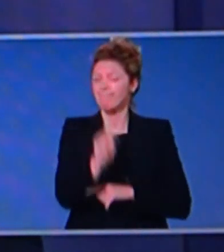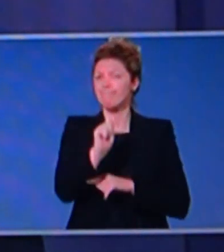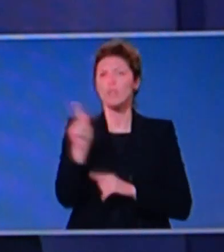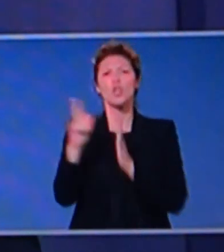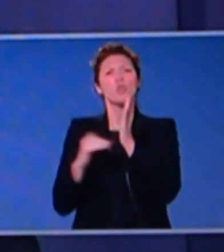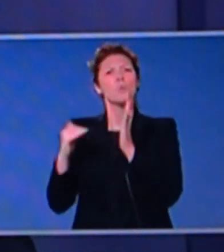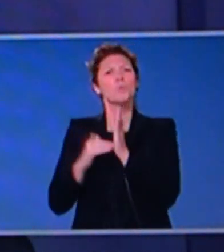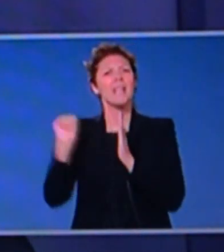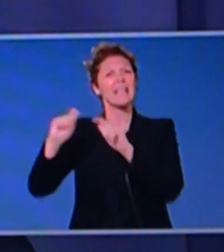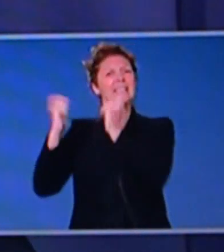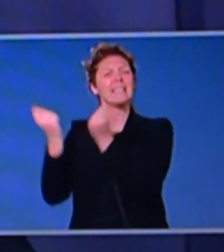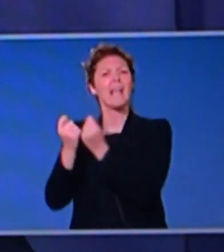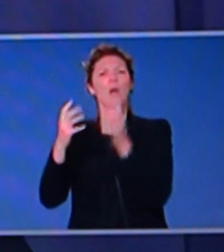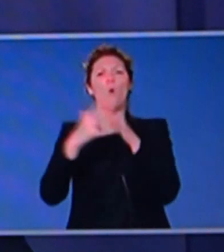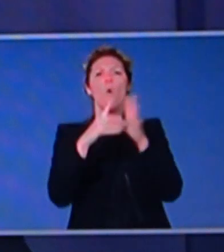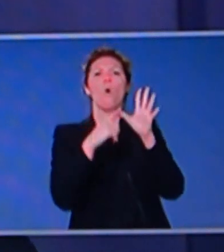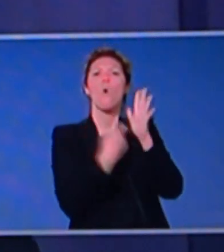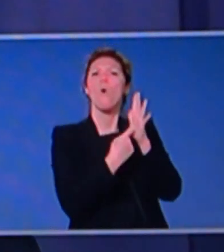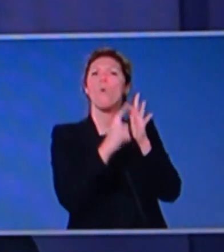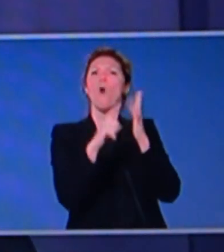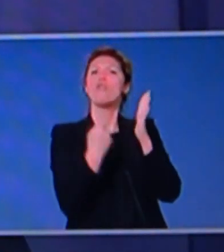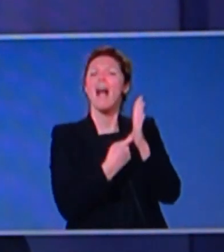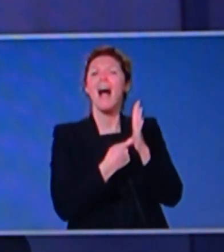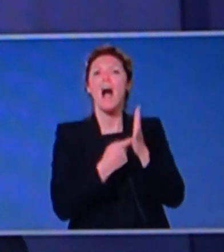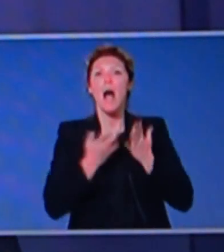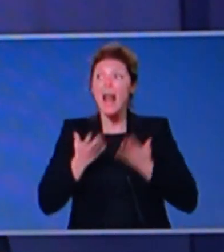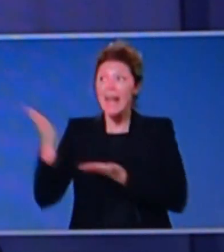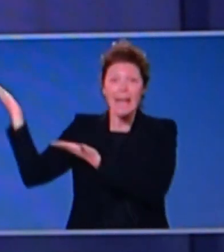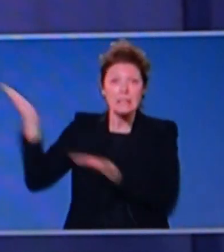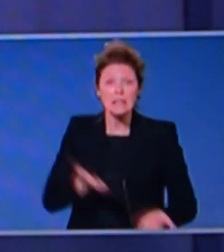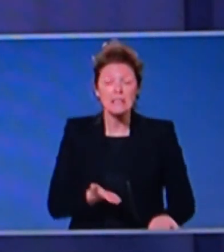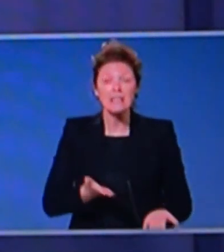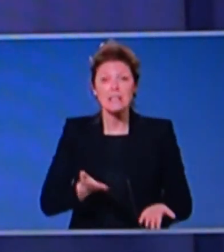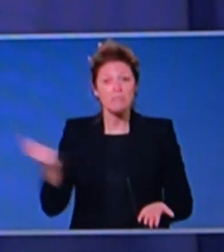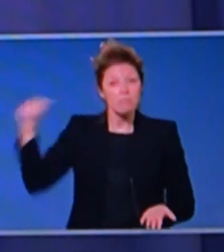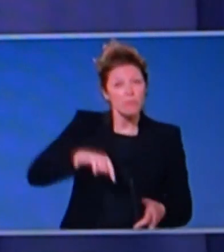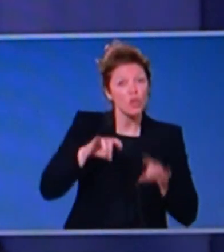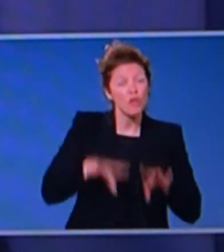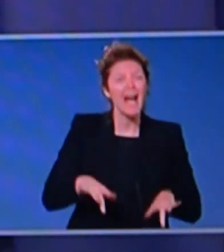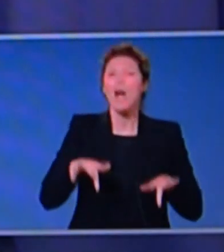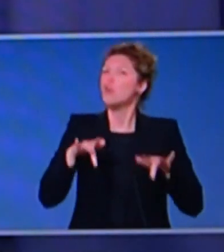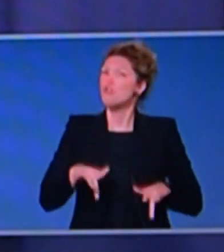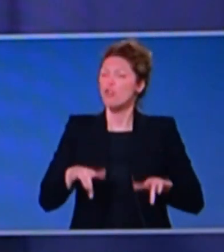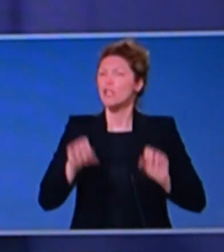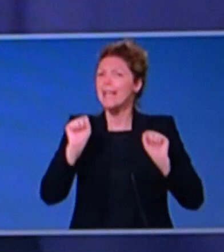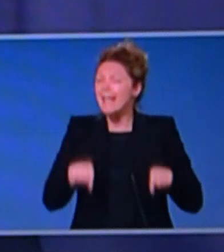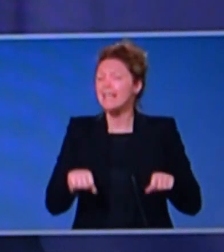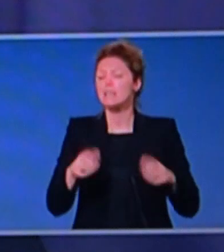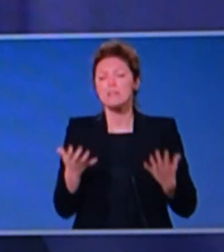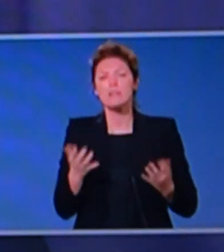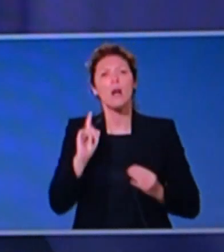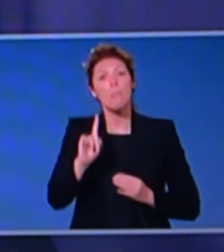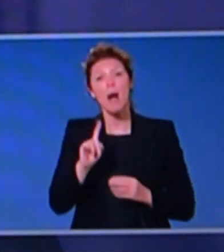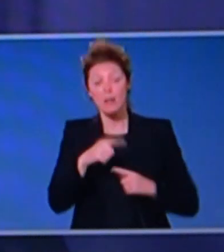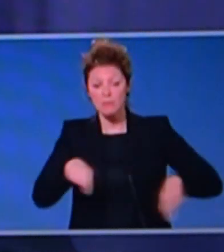hasn't happened. I think it's helpful for all of these issues that have to be resolved to hopefully achieve that timetable, that they be